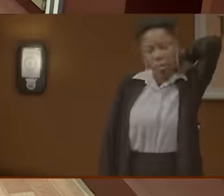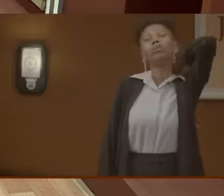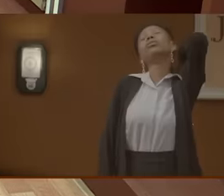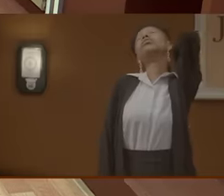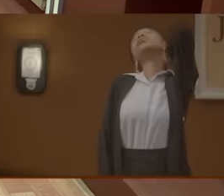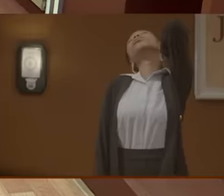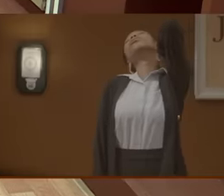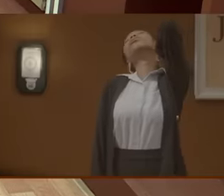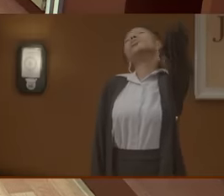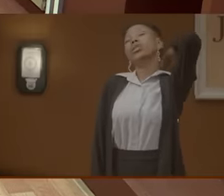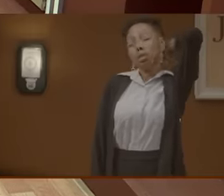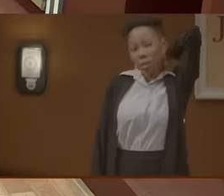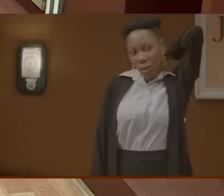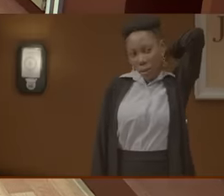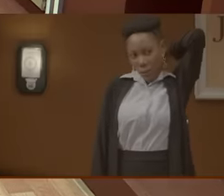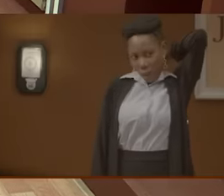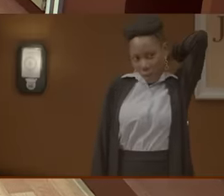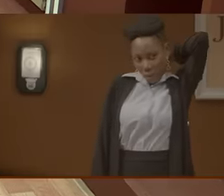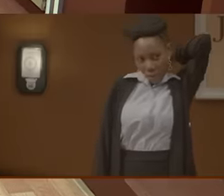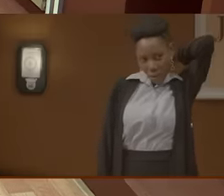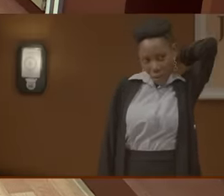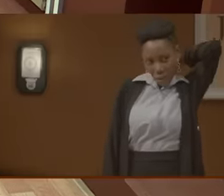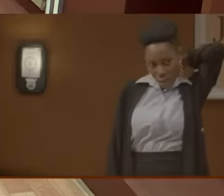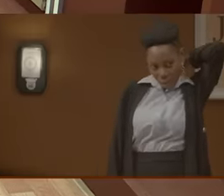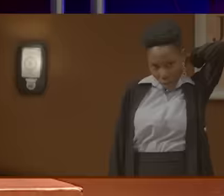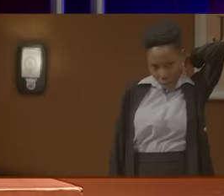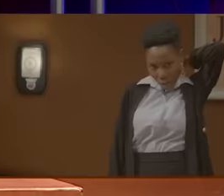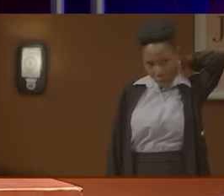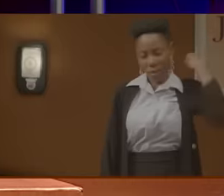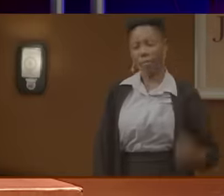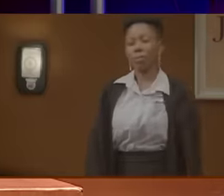get. No matter of that is how it be. Whatever. So